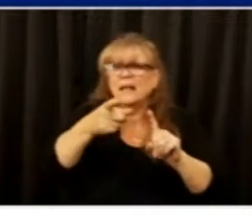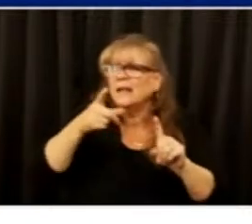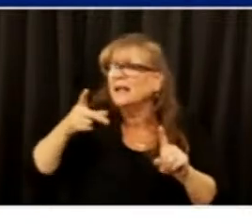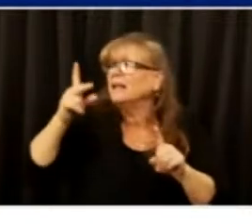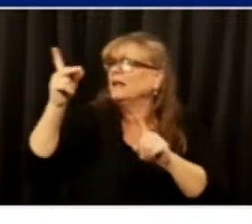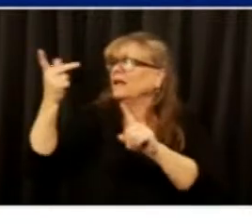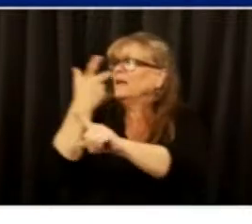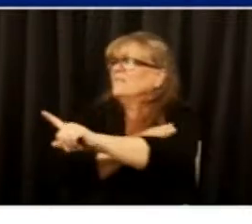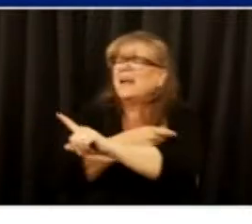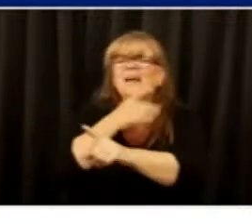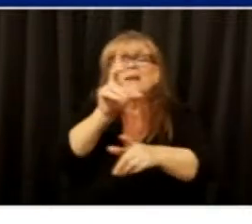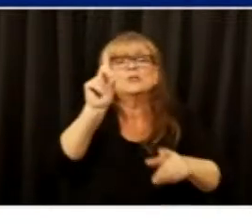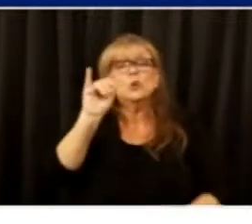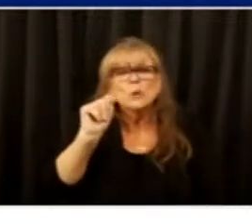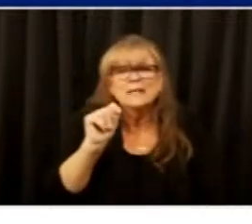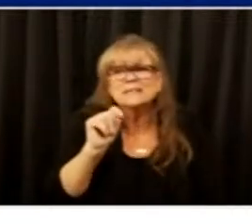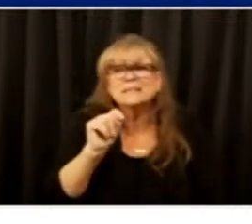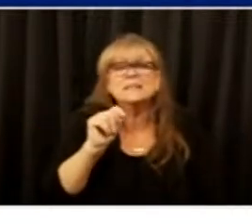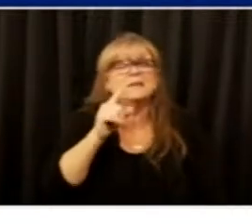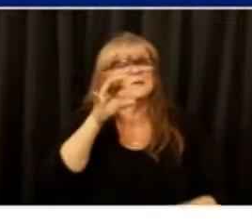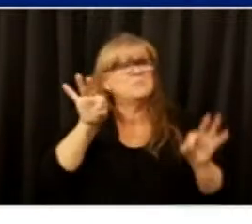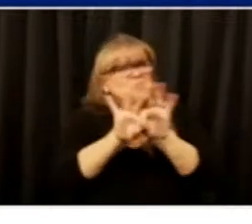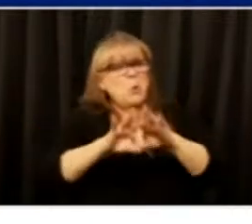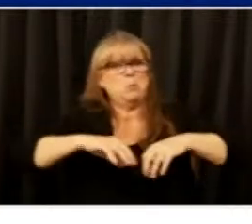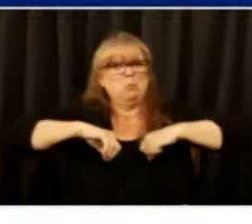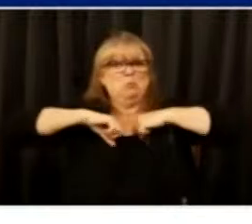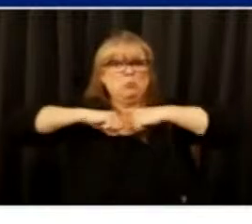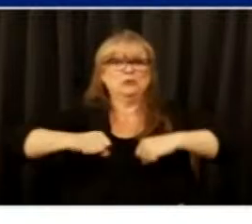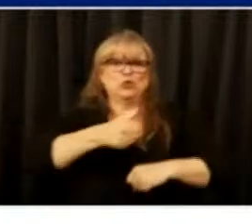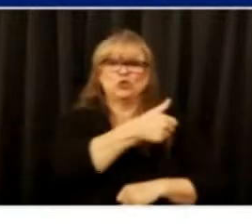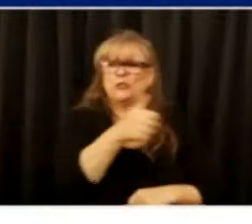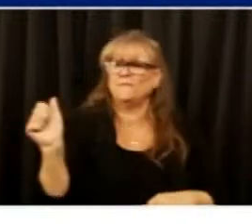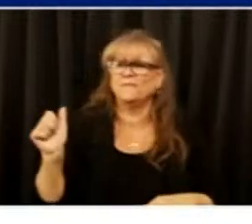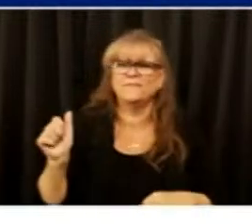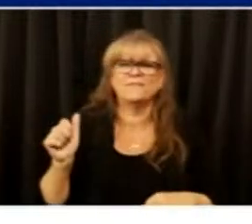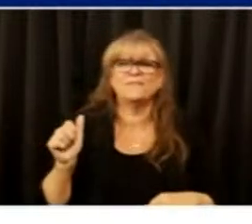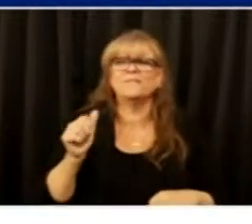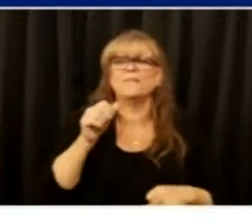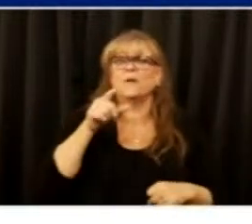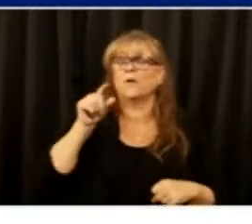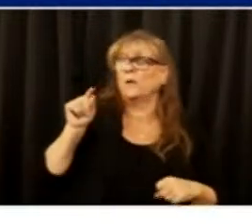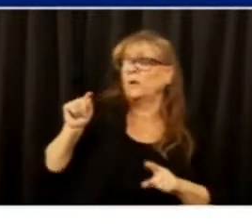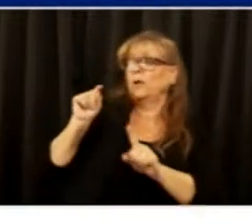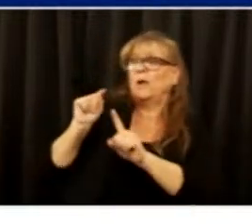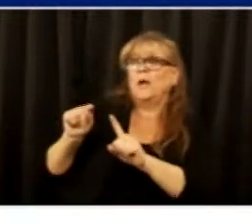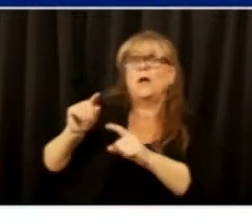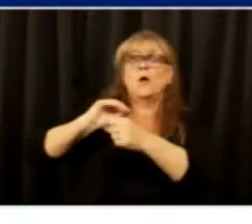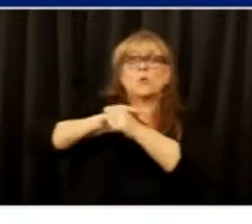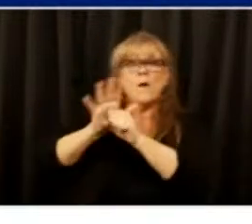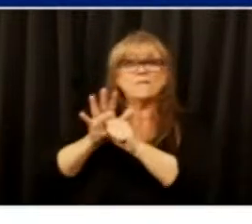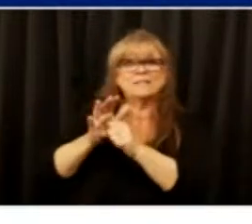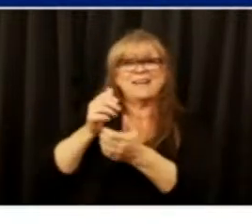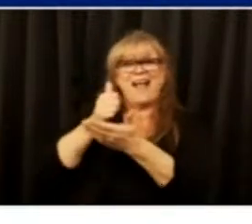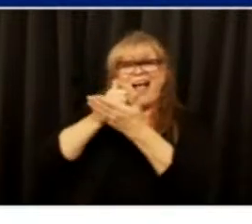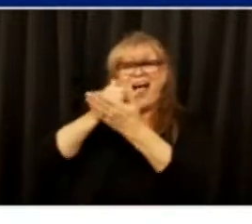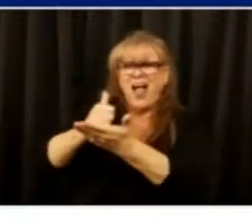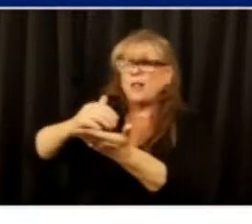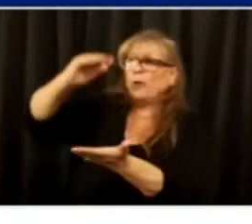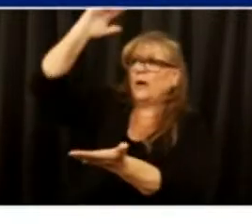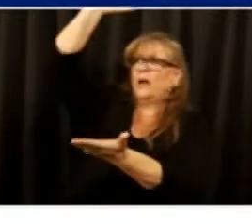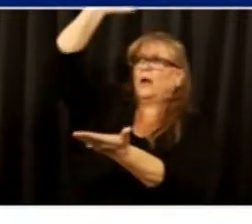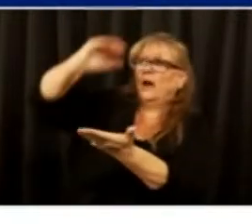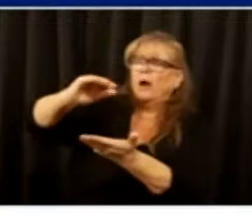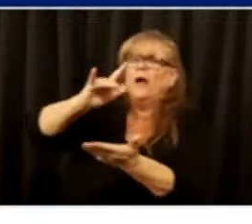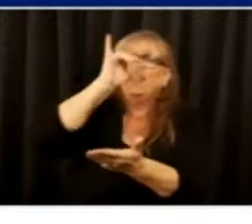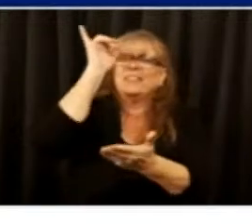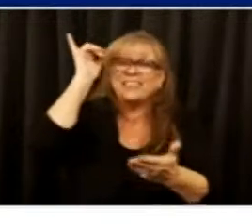from the virus, and help end the pandemic for them, and do their part to help end the pandemic for the rest of us. Getting the vaccine